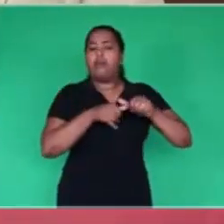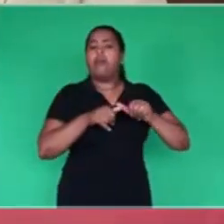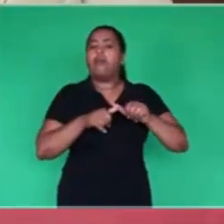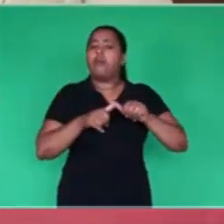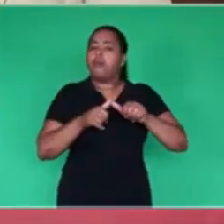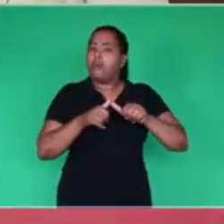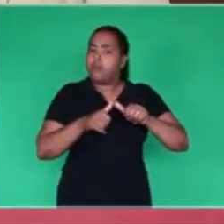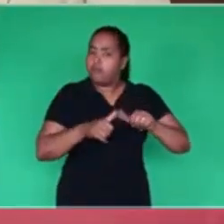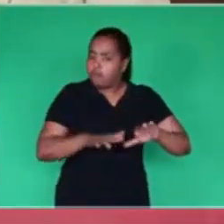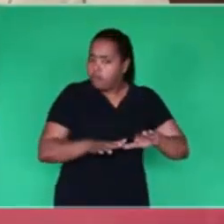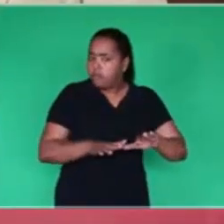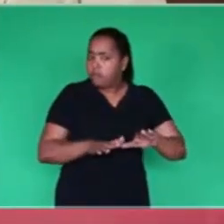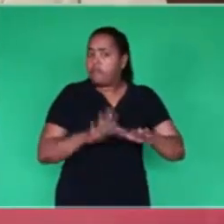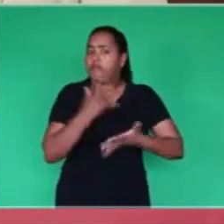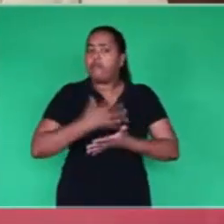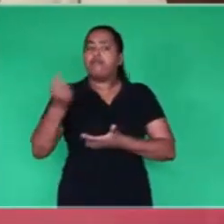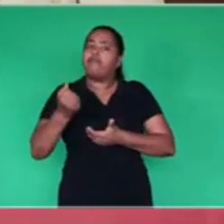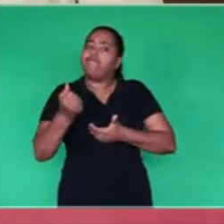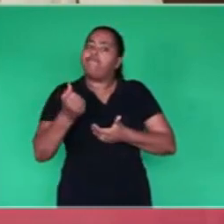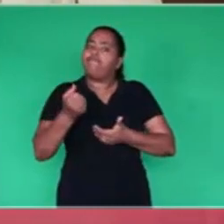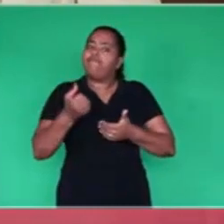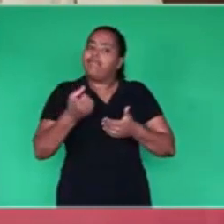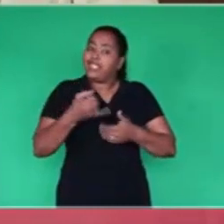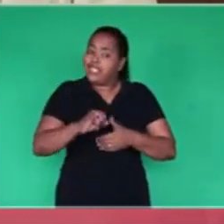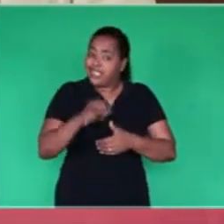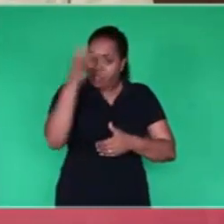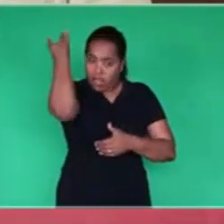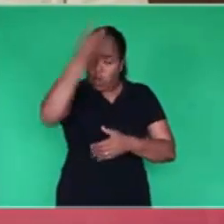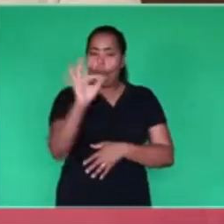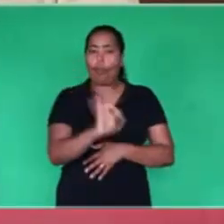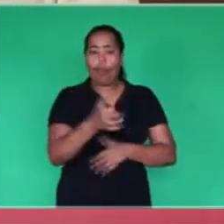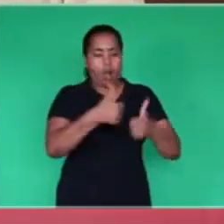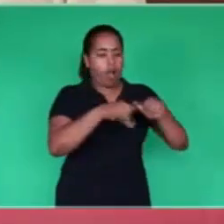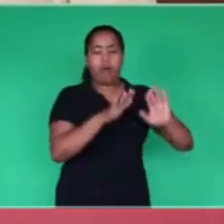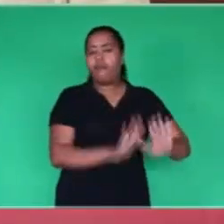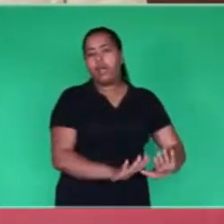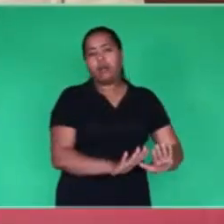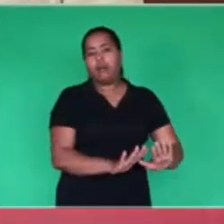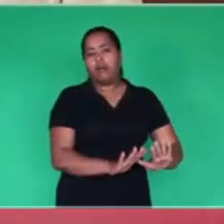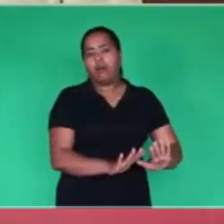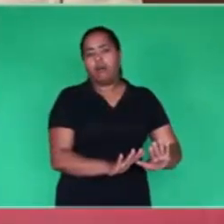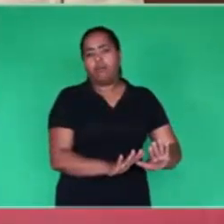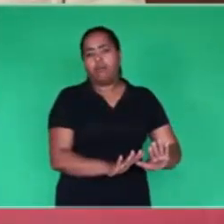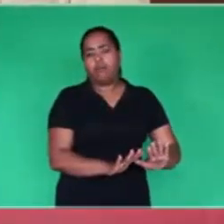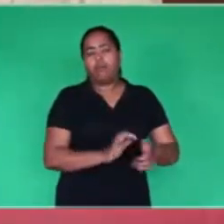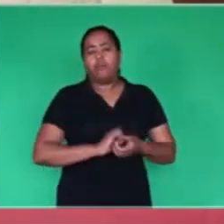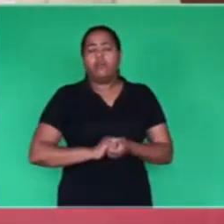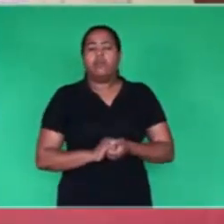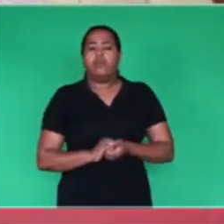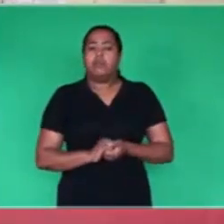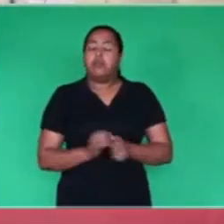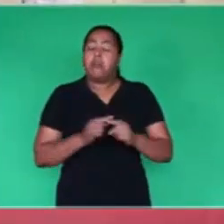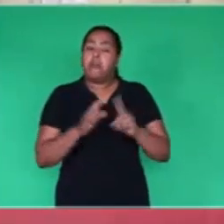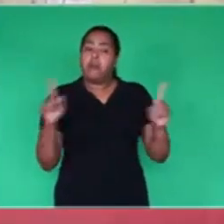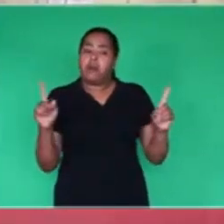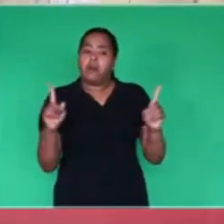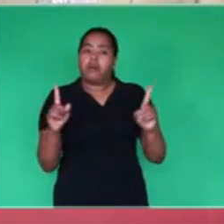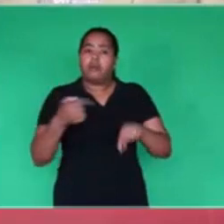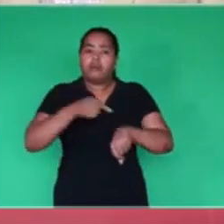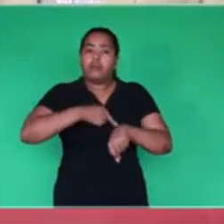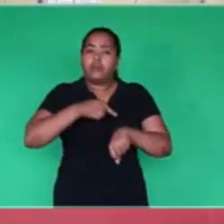this judgment, this is what will happen. Your tongue will rot.